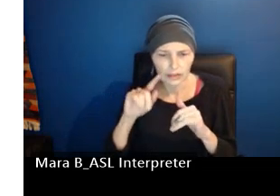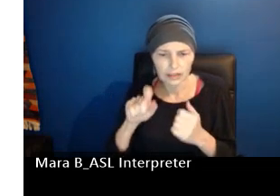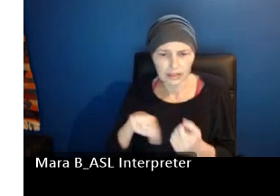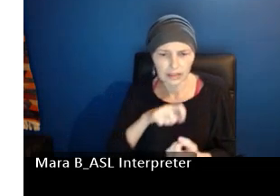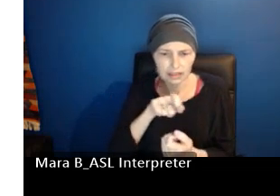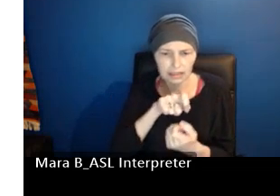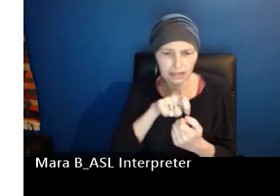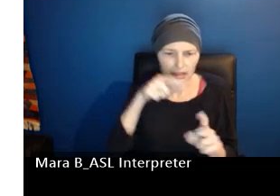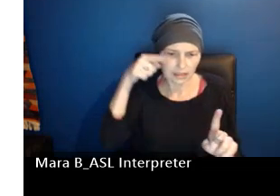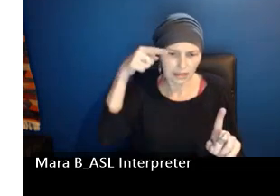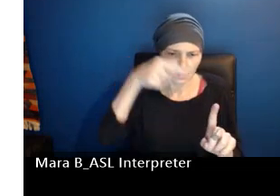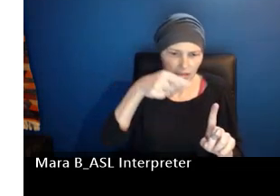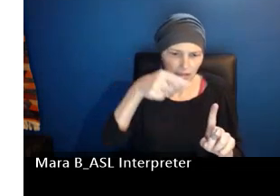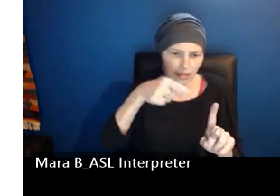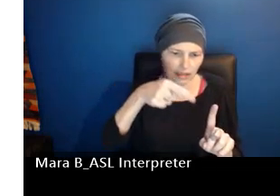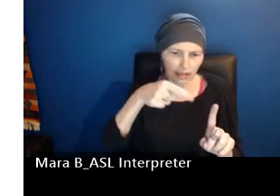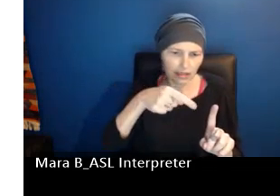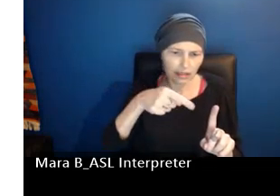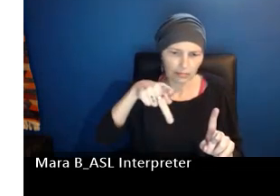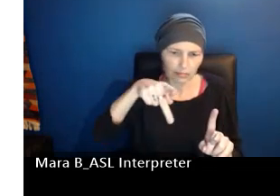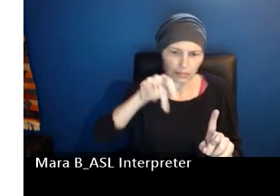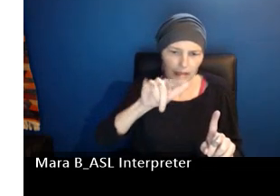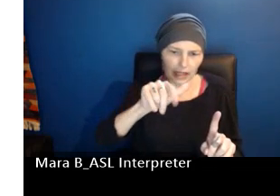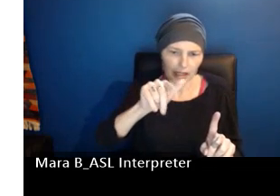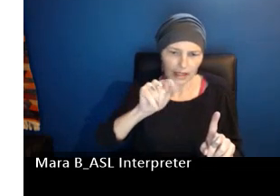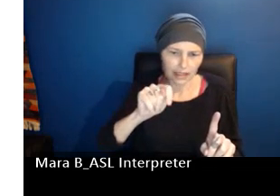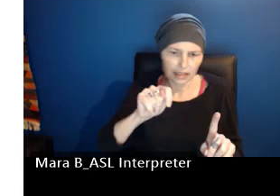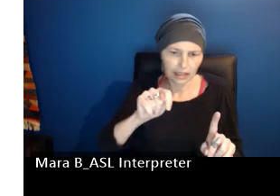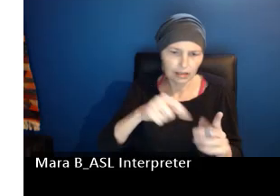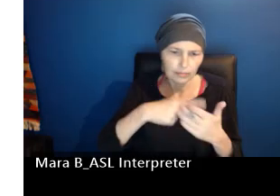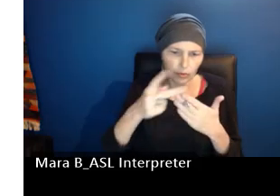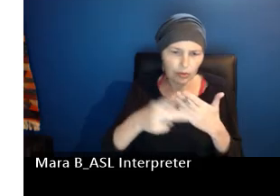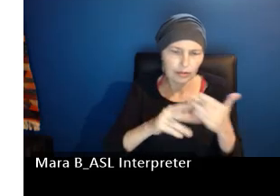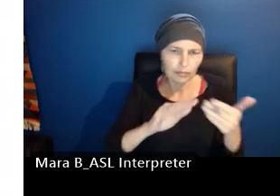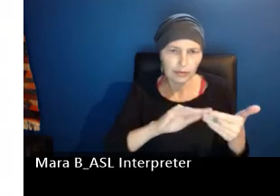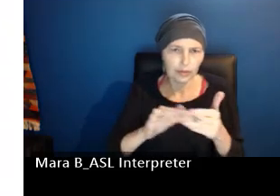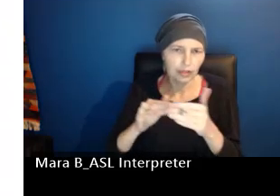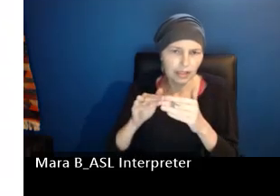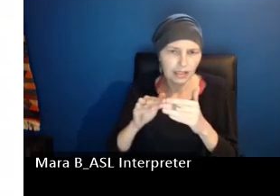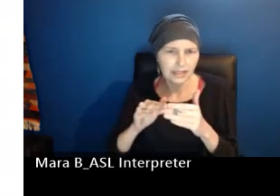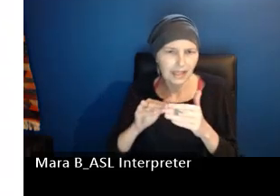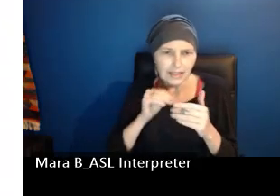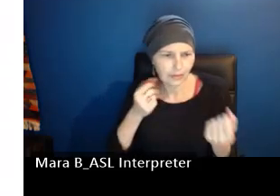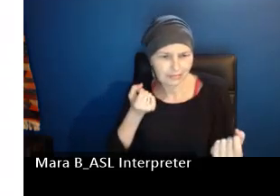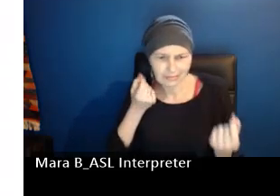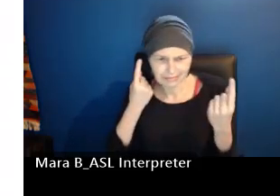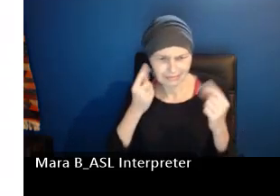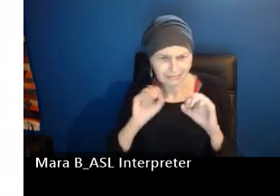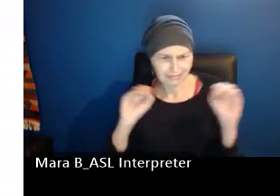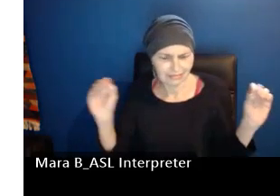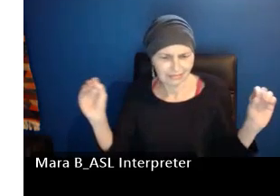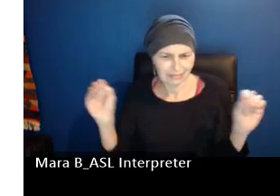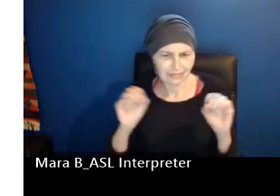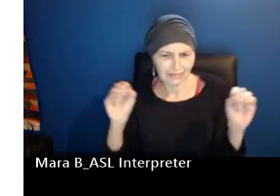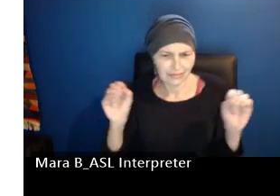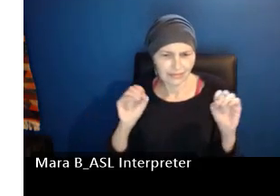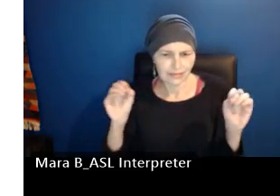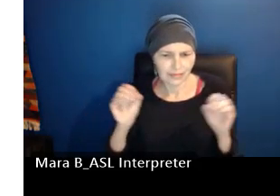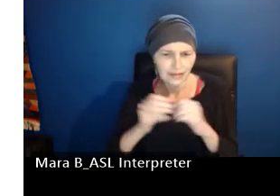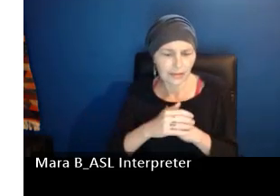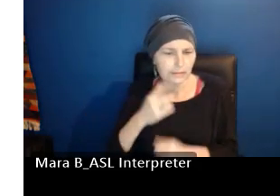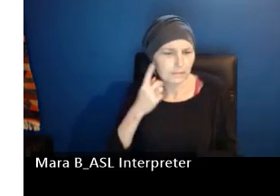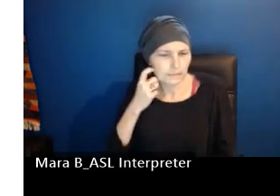pilot program communities that it wants to start this with. I don't get that, but I also have my own sneaking suspicions